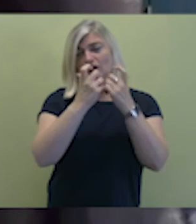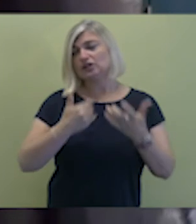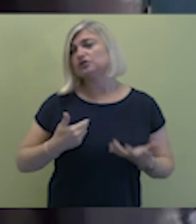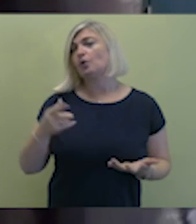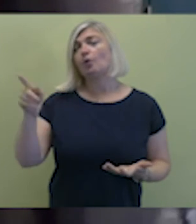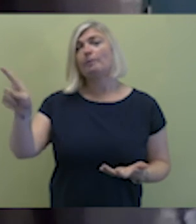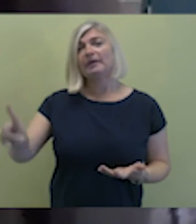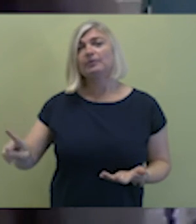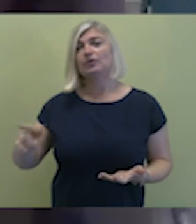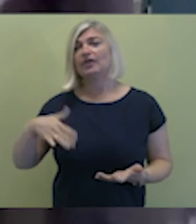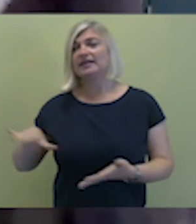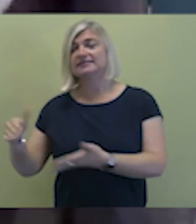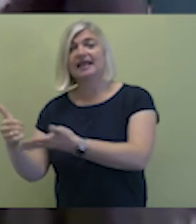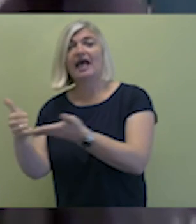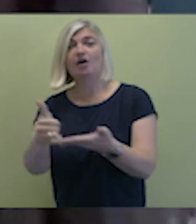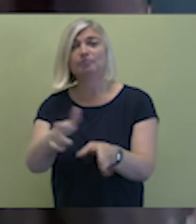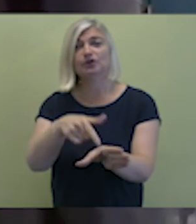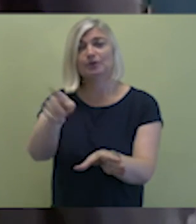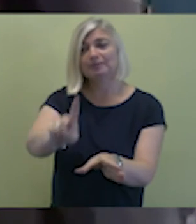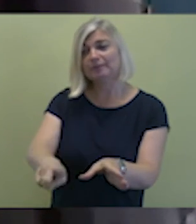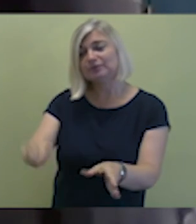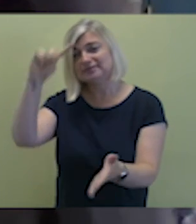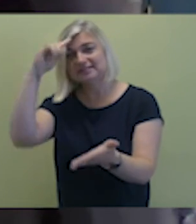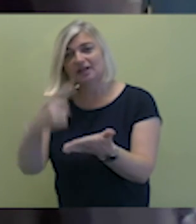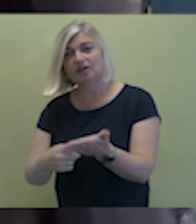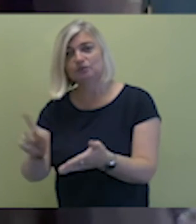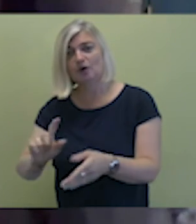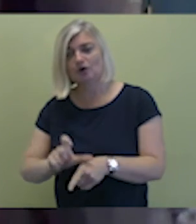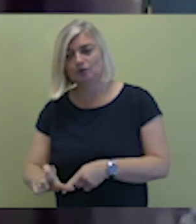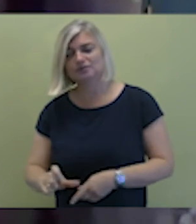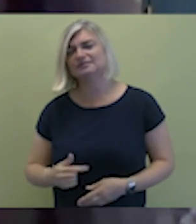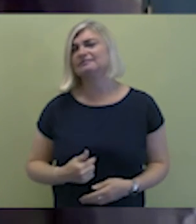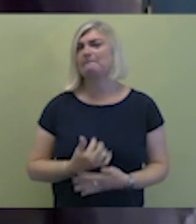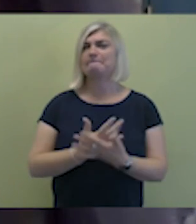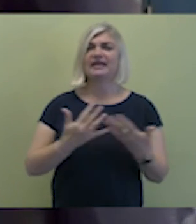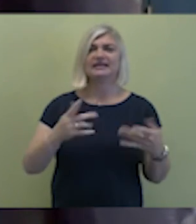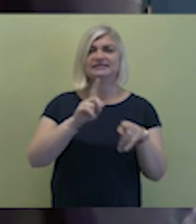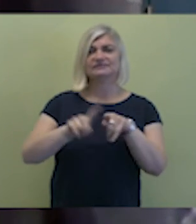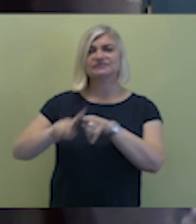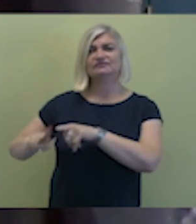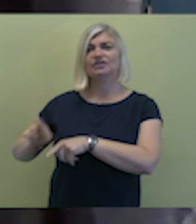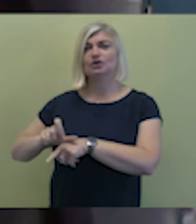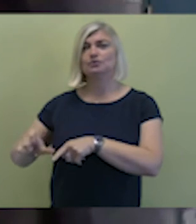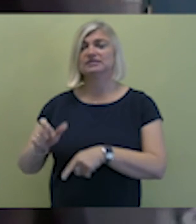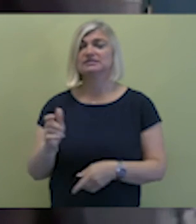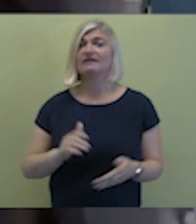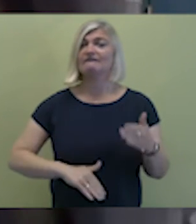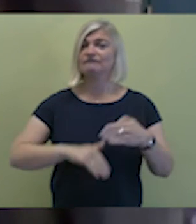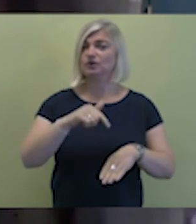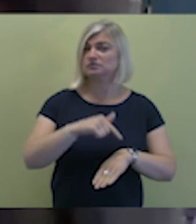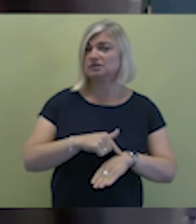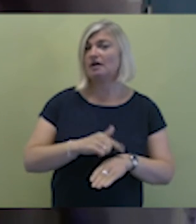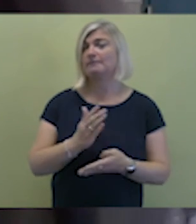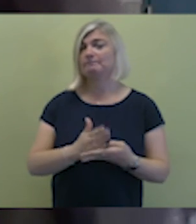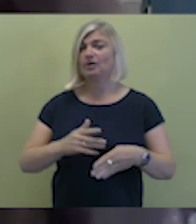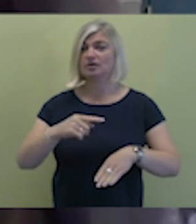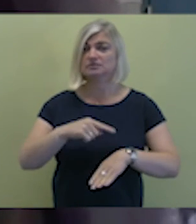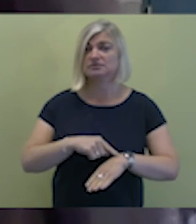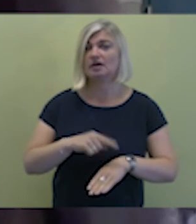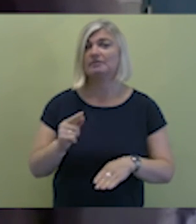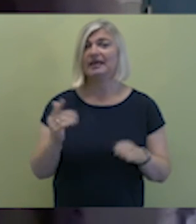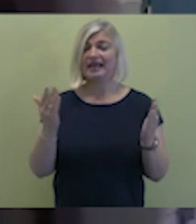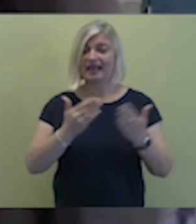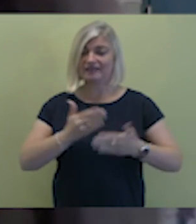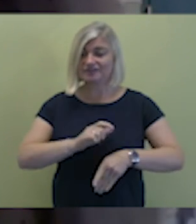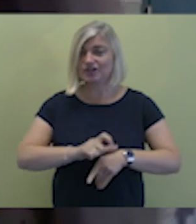study anything from full-time courses, part-time courses, apprenticeships, evening courses as well, right from entry level up